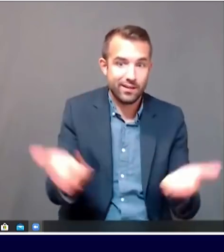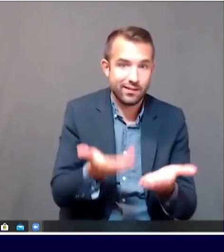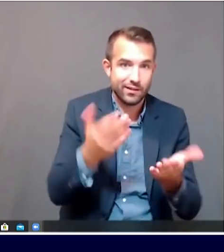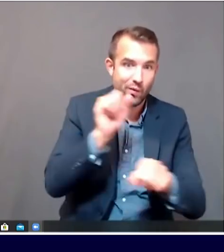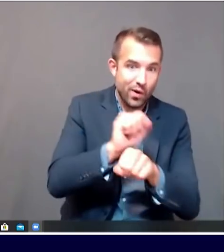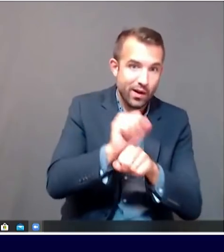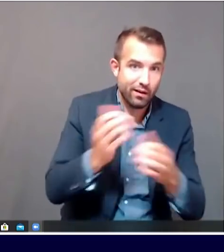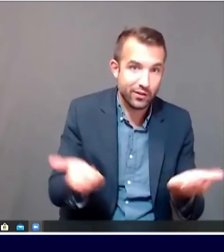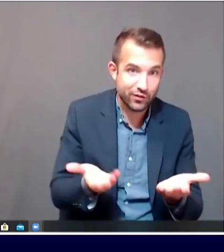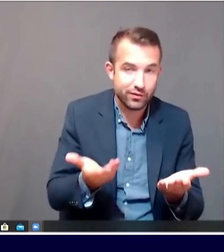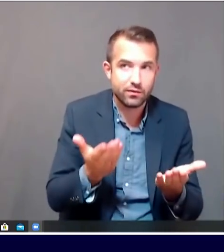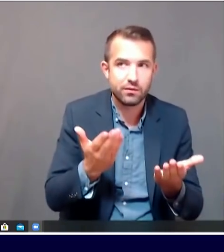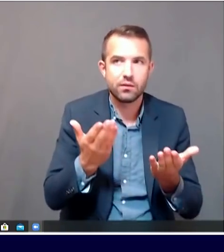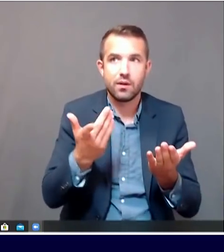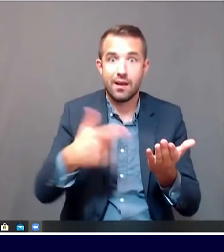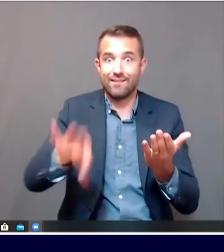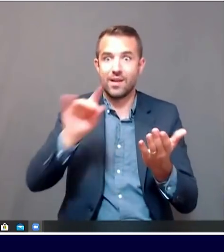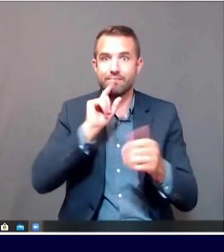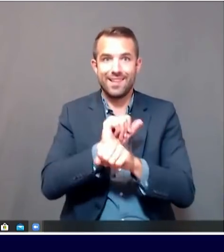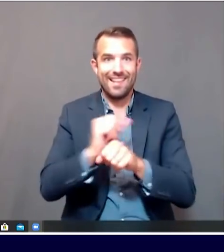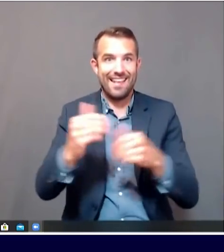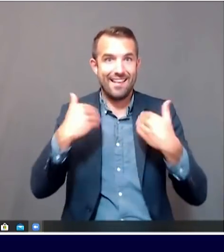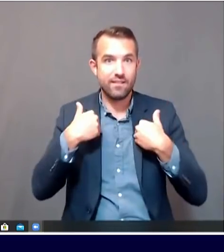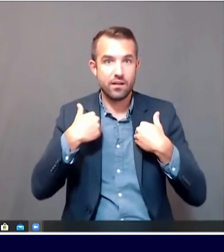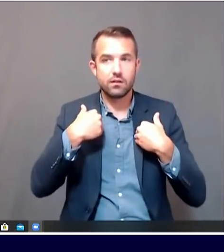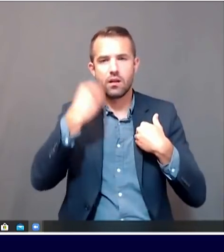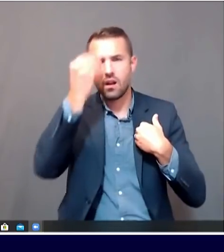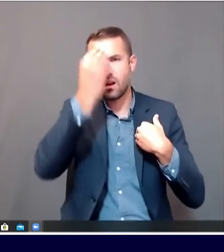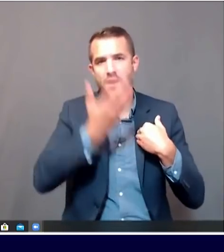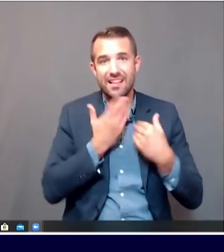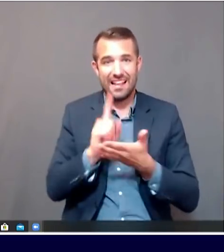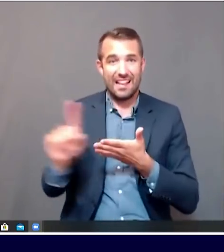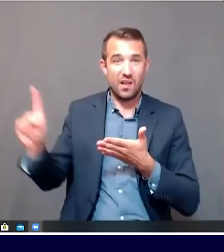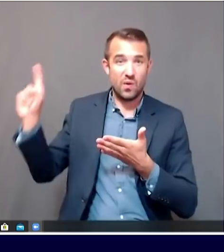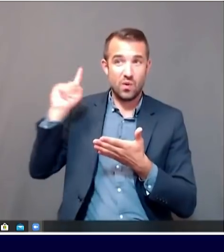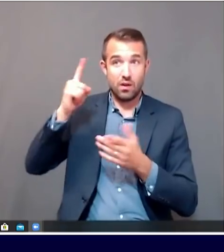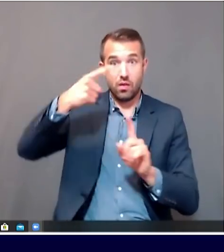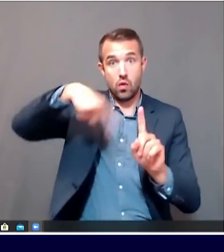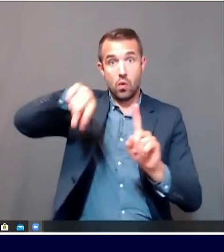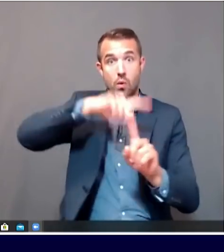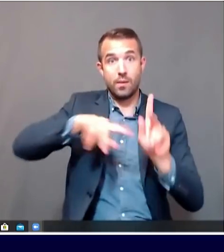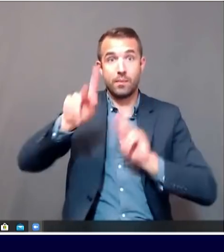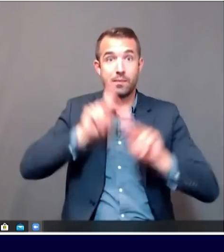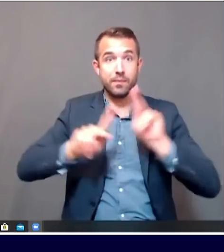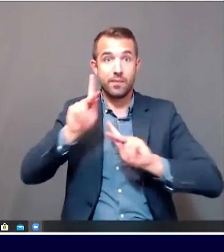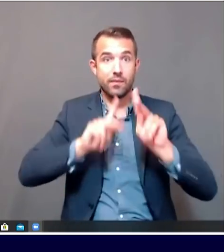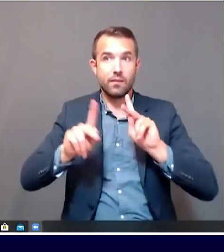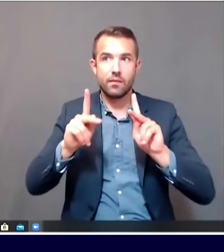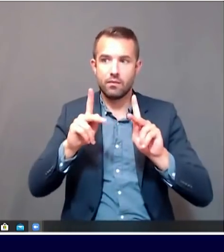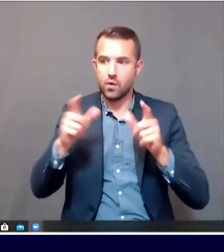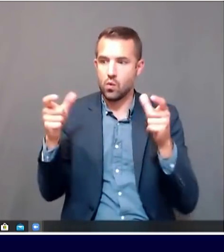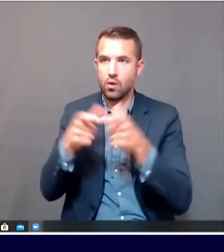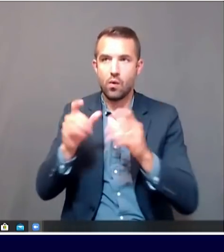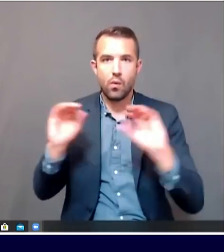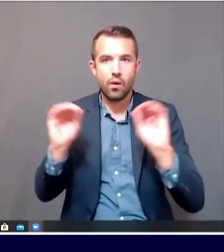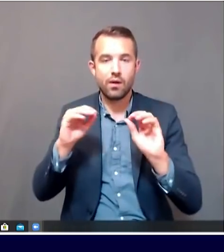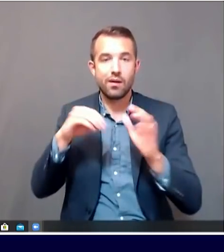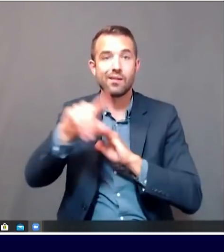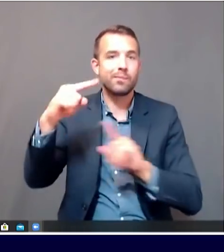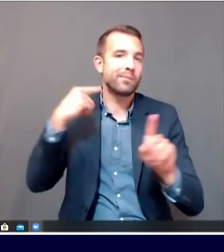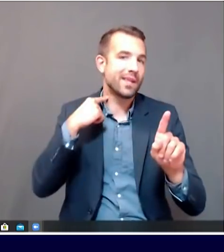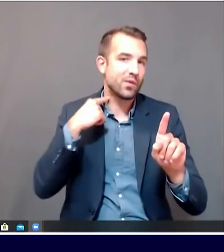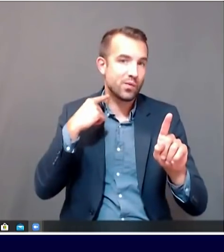individuals are being quarantined in Bangor. Can you tell us more about that and exactly how many are being quarantined in all, including